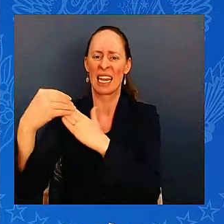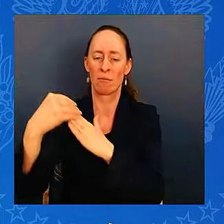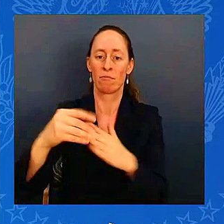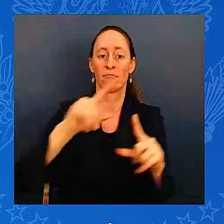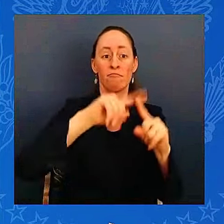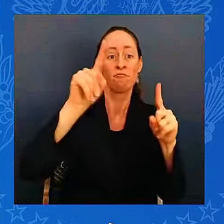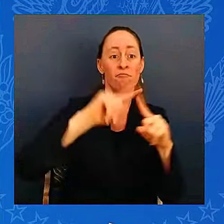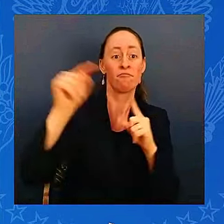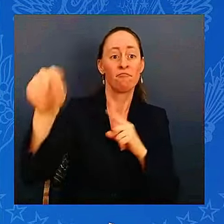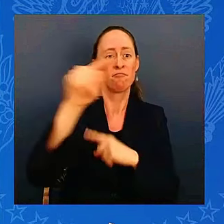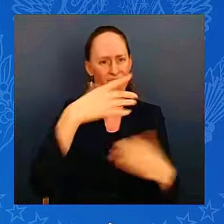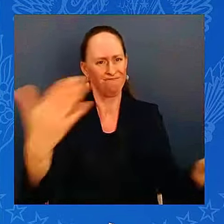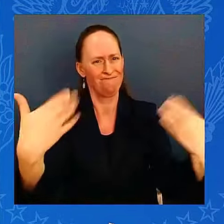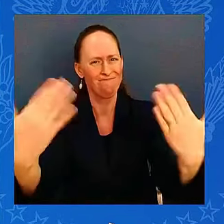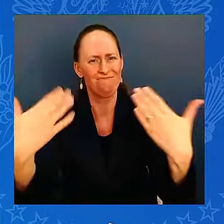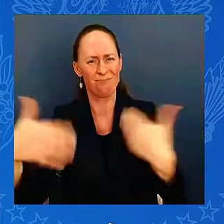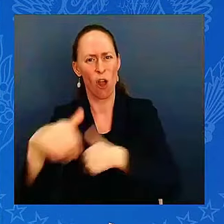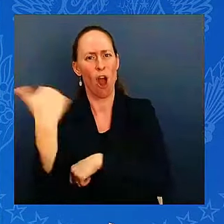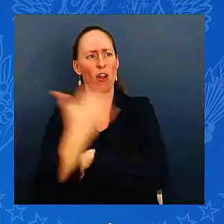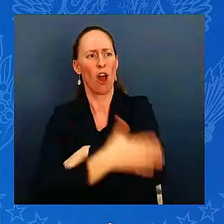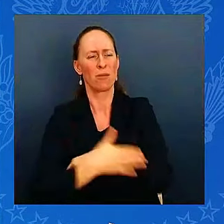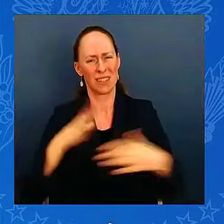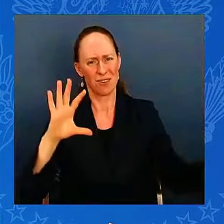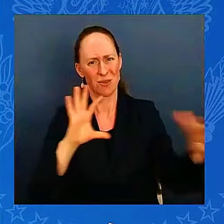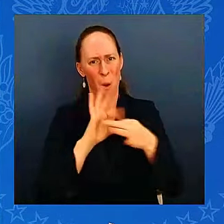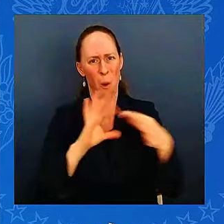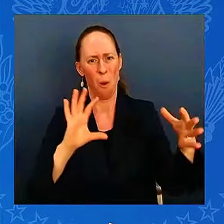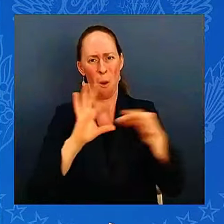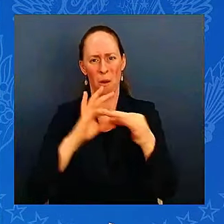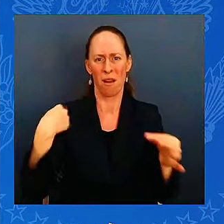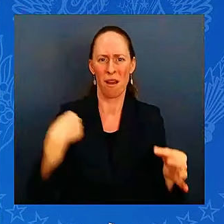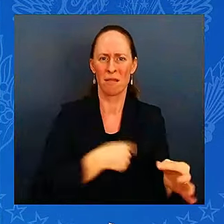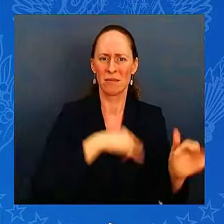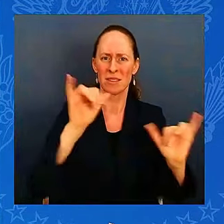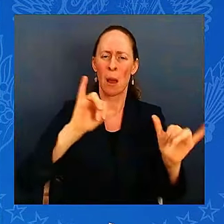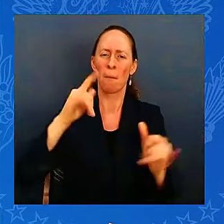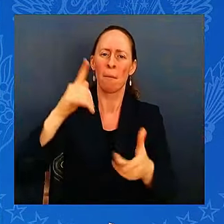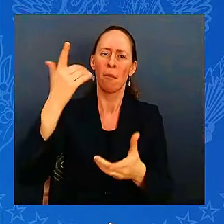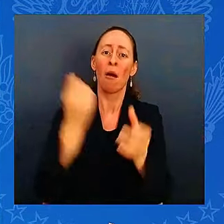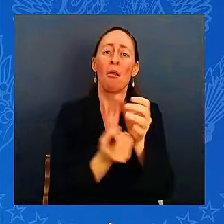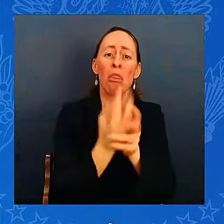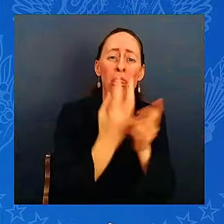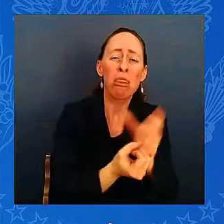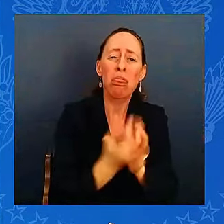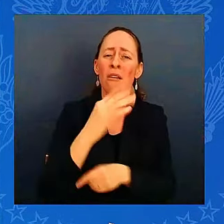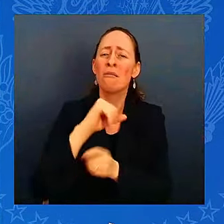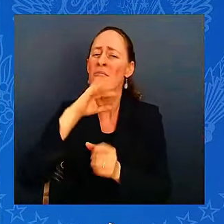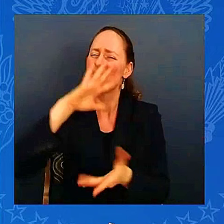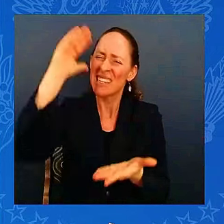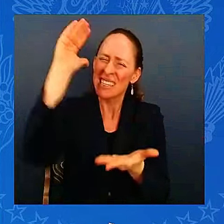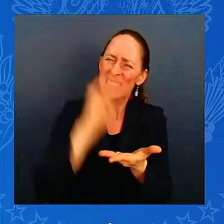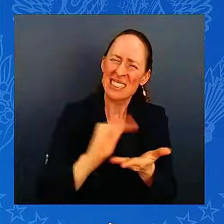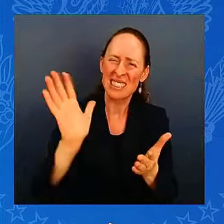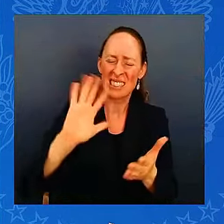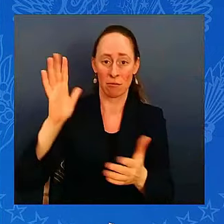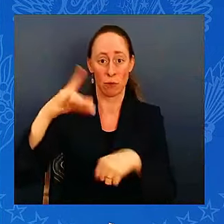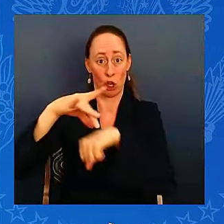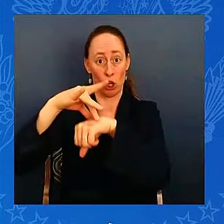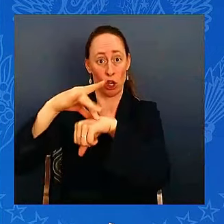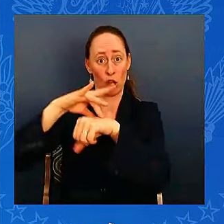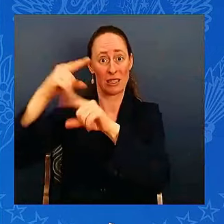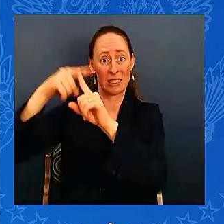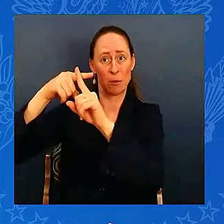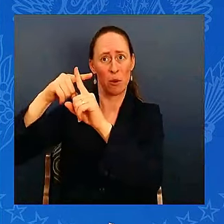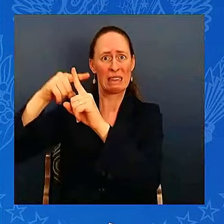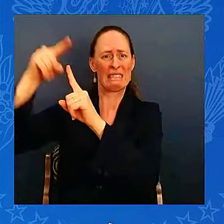limit global warming to 1.5 degrees Celsius. You all remember when Putin invaded Ukraine, which sent food and